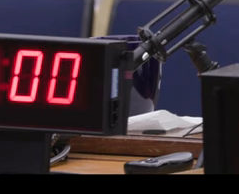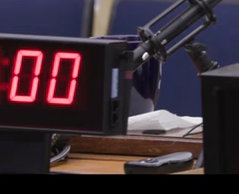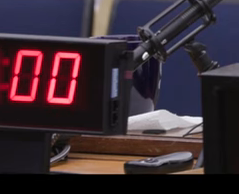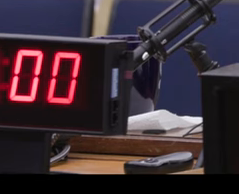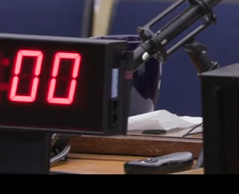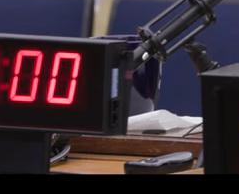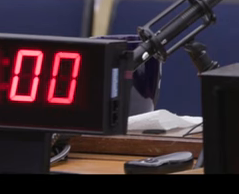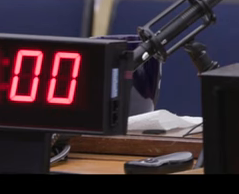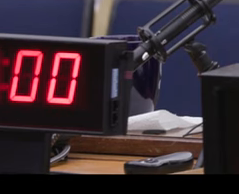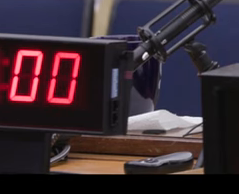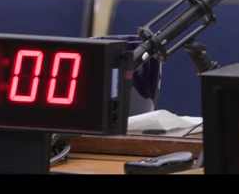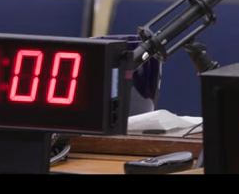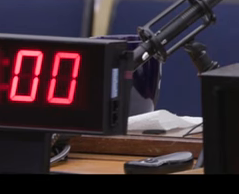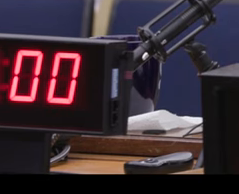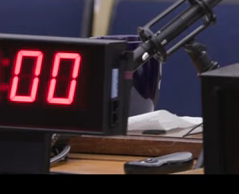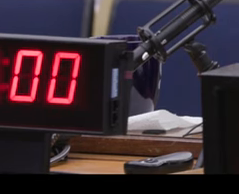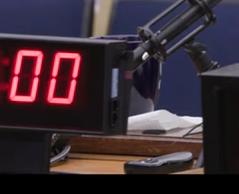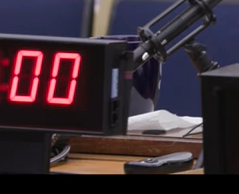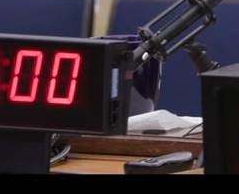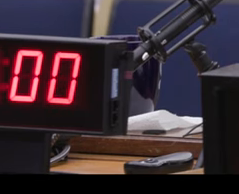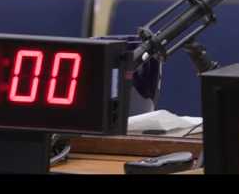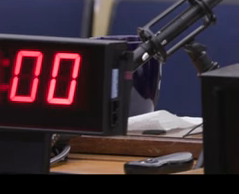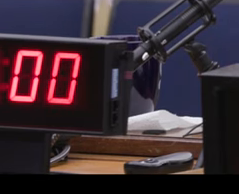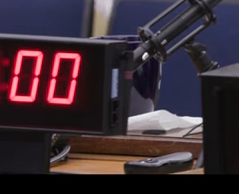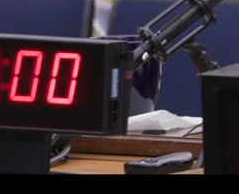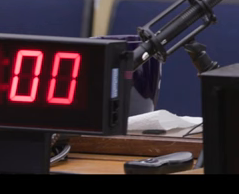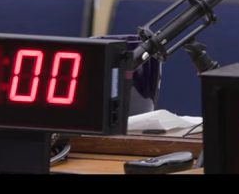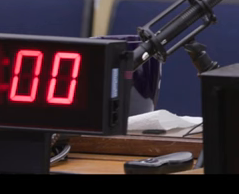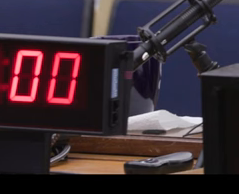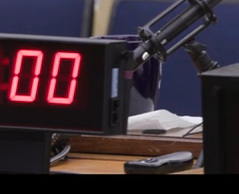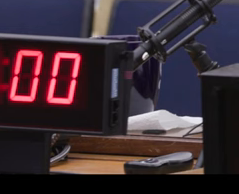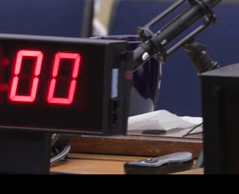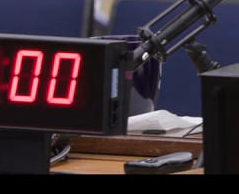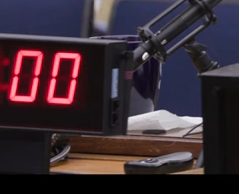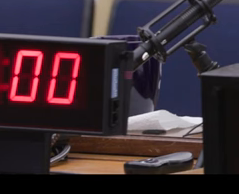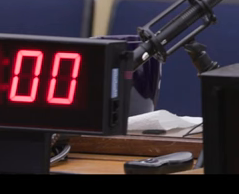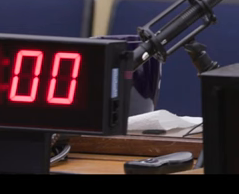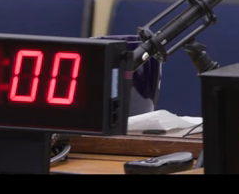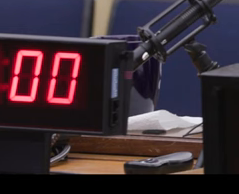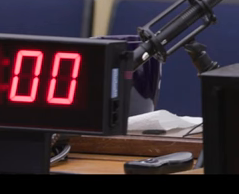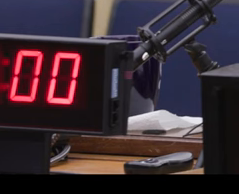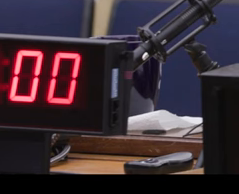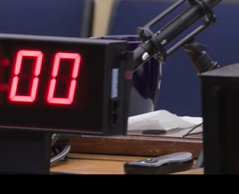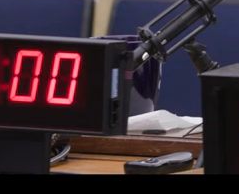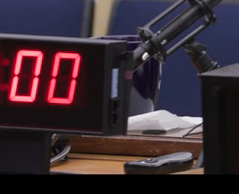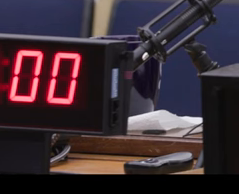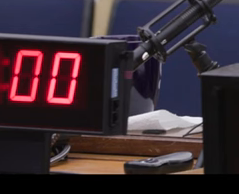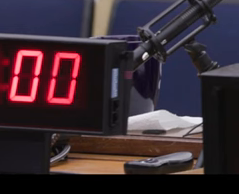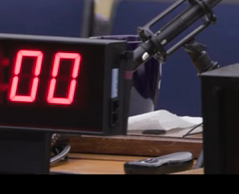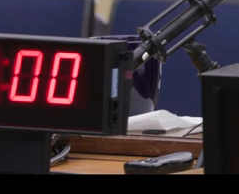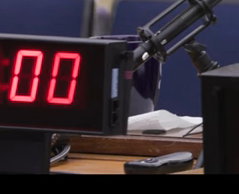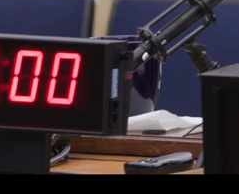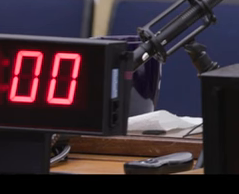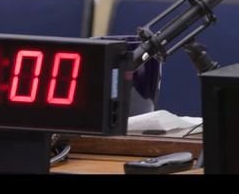prioritize and be intentional about how we spend the limited time, limited money and resources at our disposal.